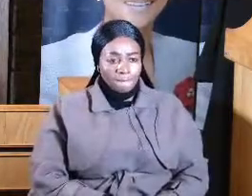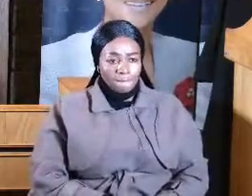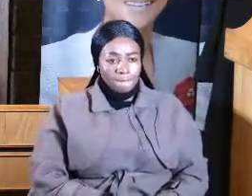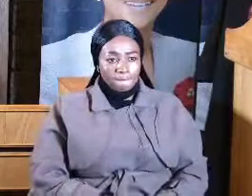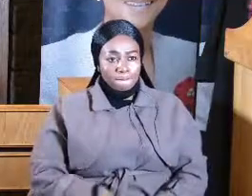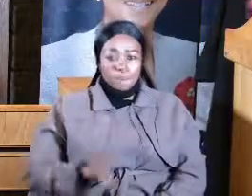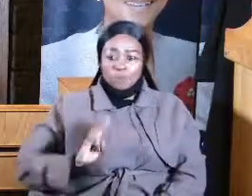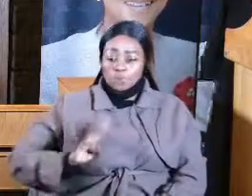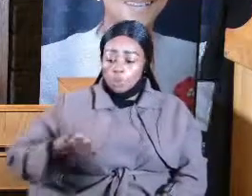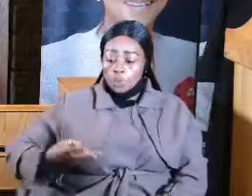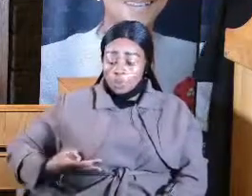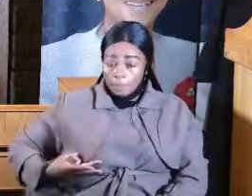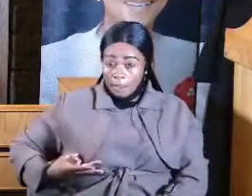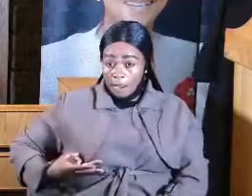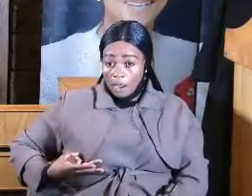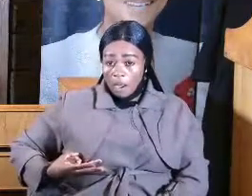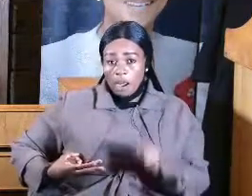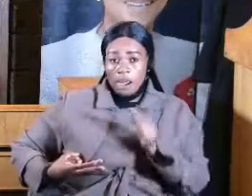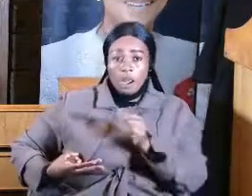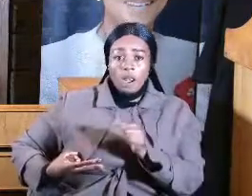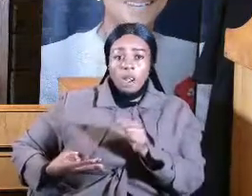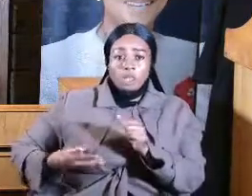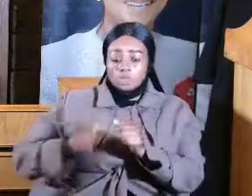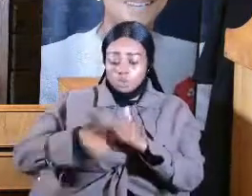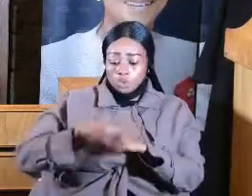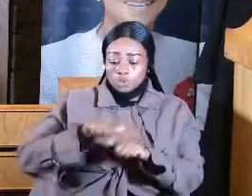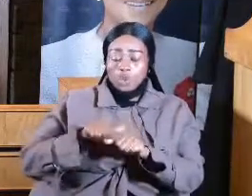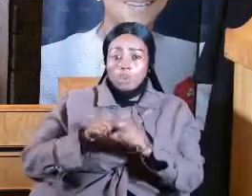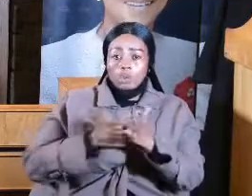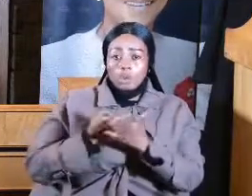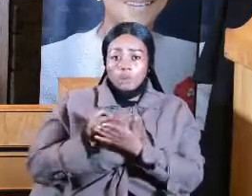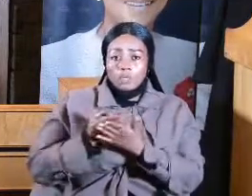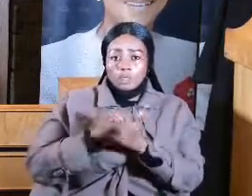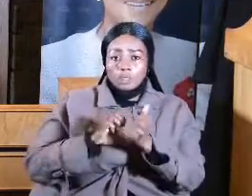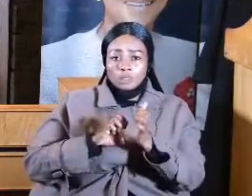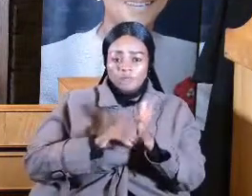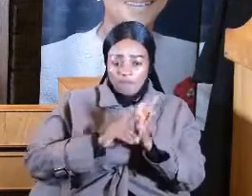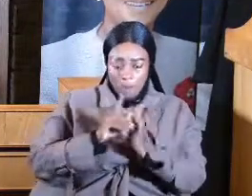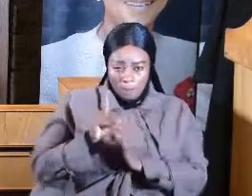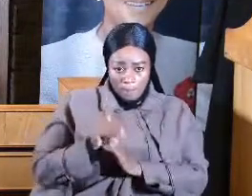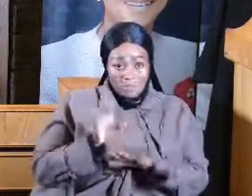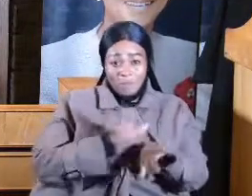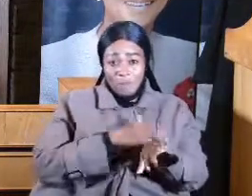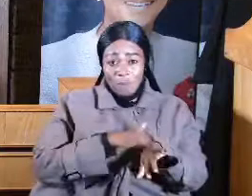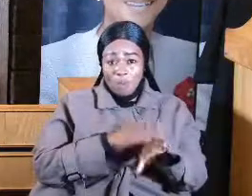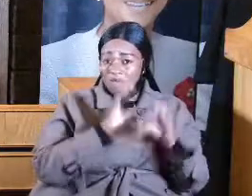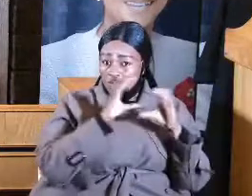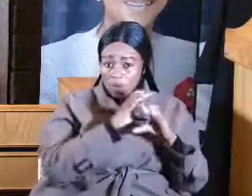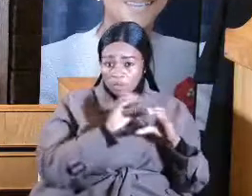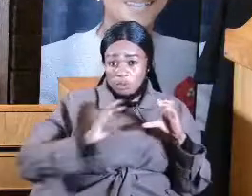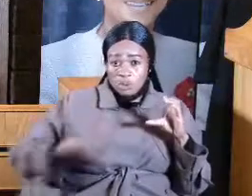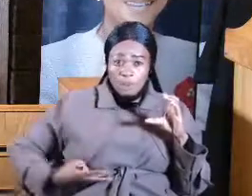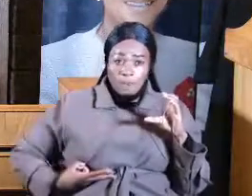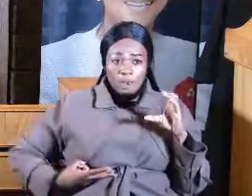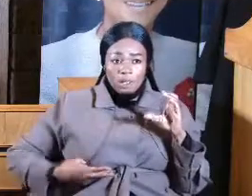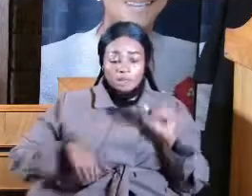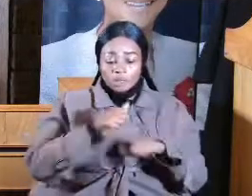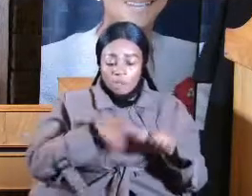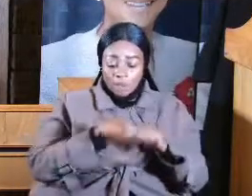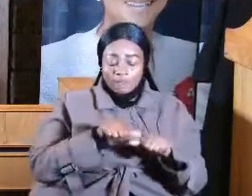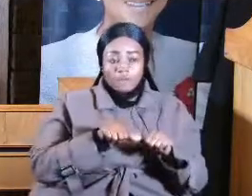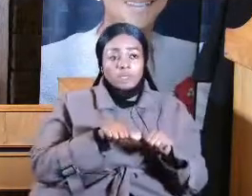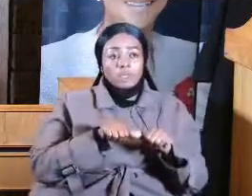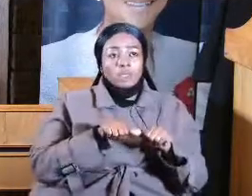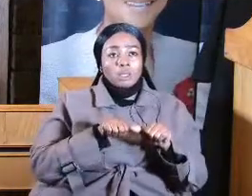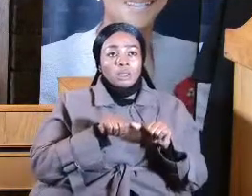Women are a huge catalyst for socio-economic development. South Africa's economic empowerment